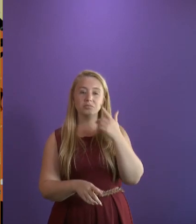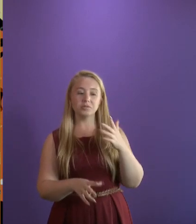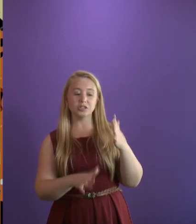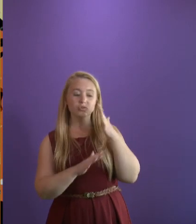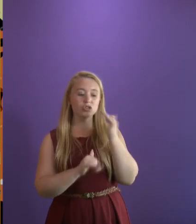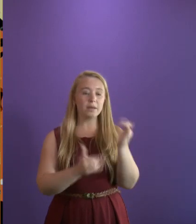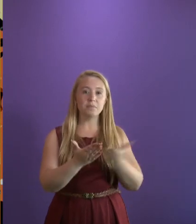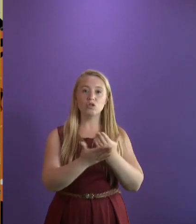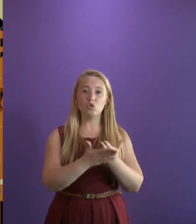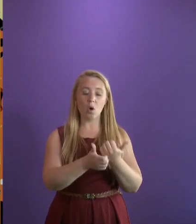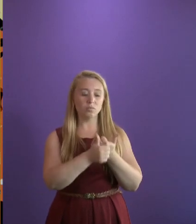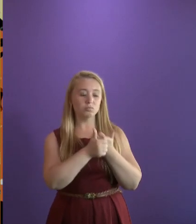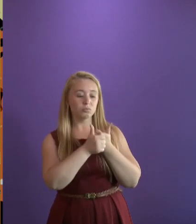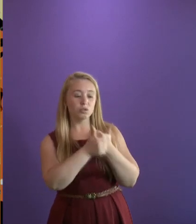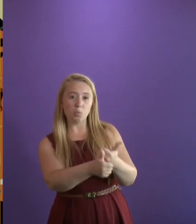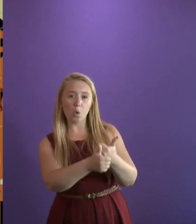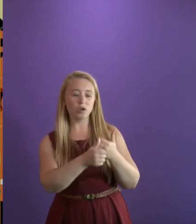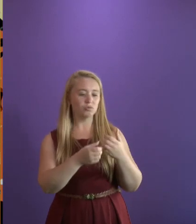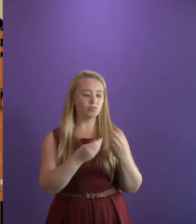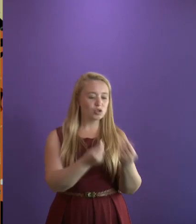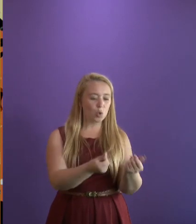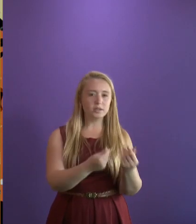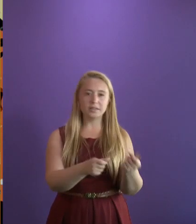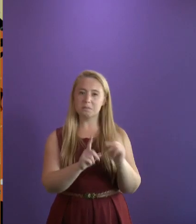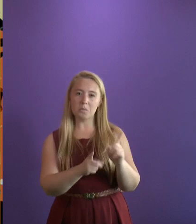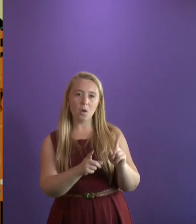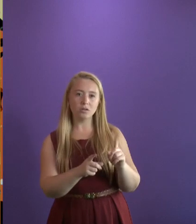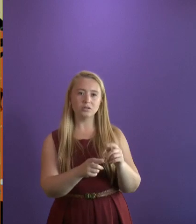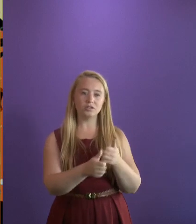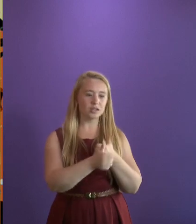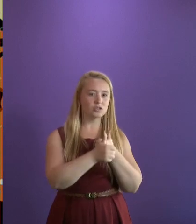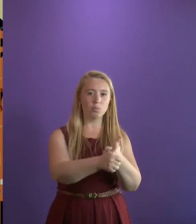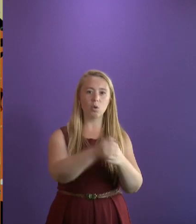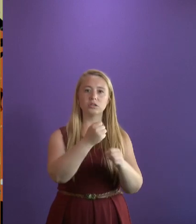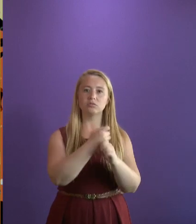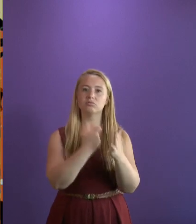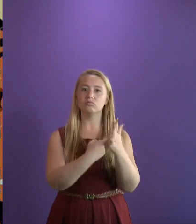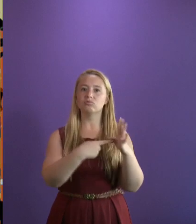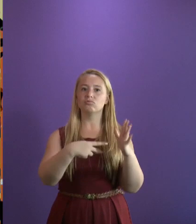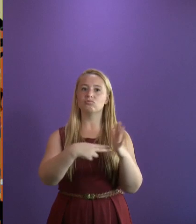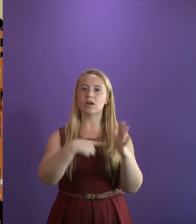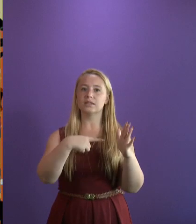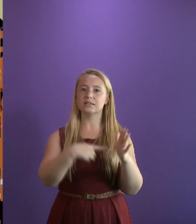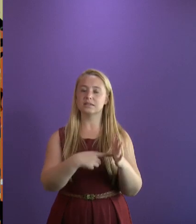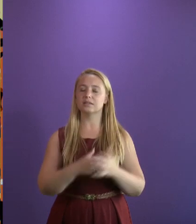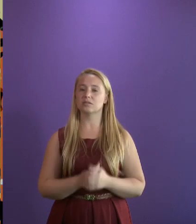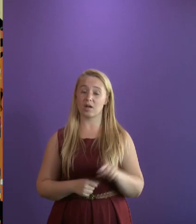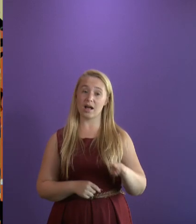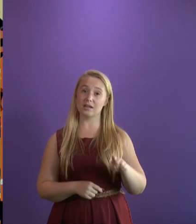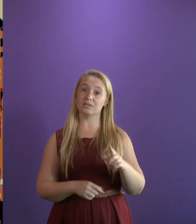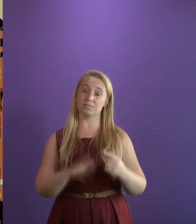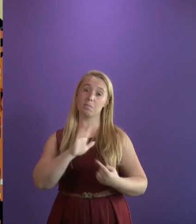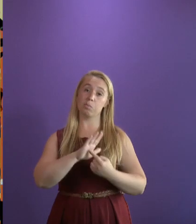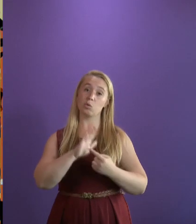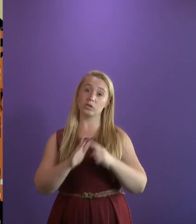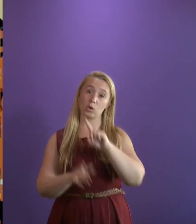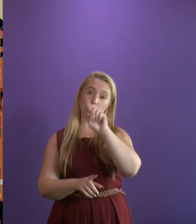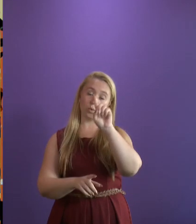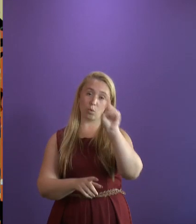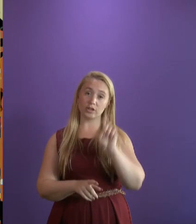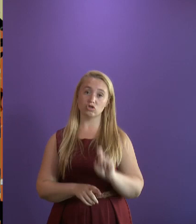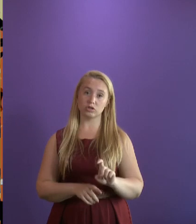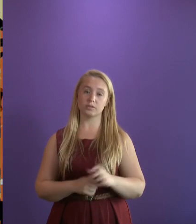assistance is put in hand to help Grant with that. So a very important question. Another question here